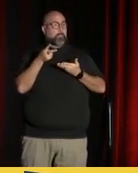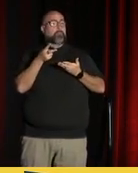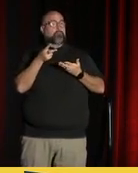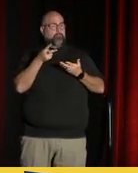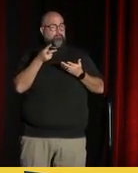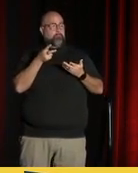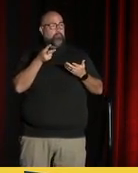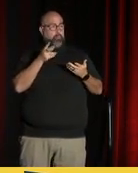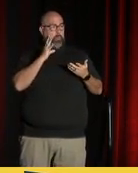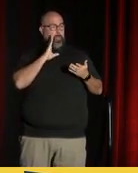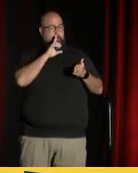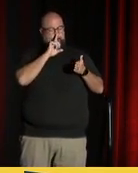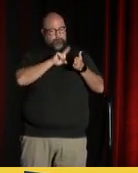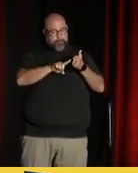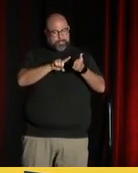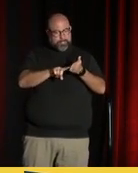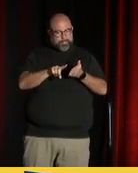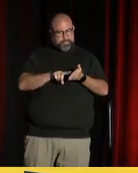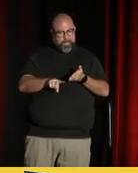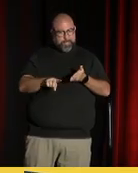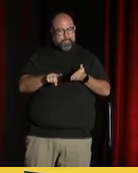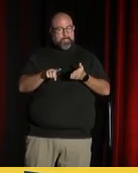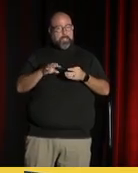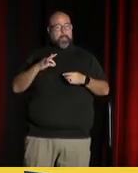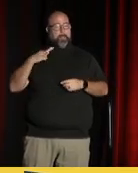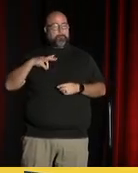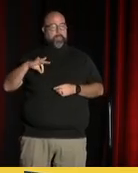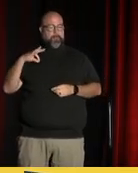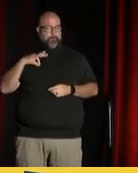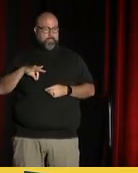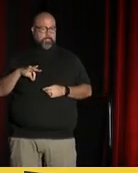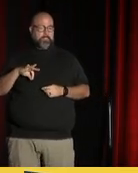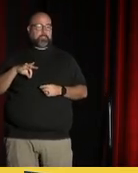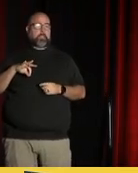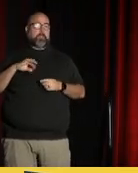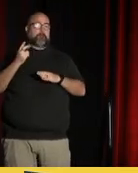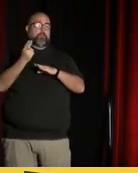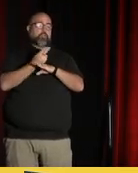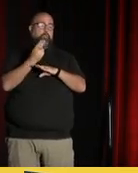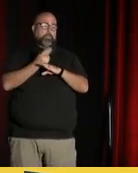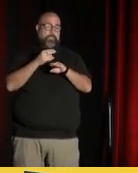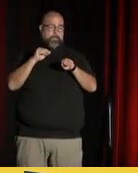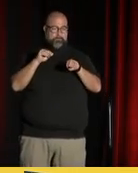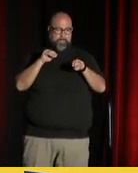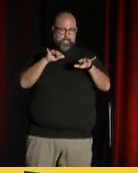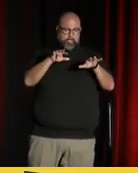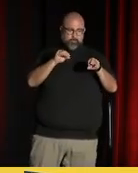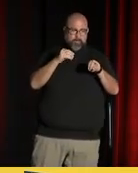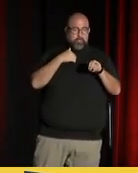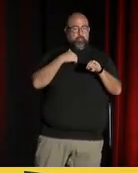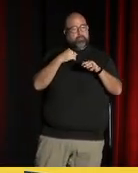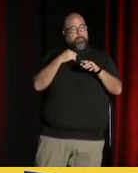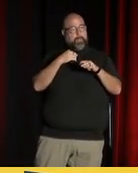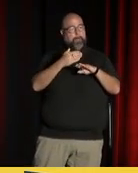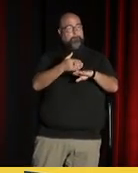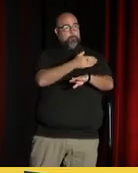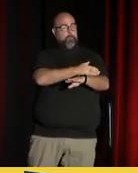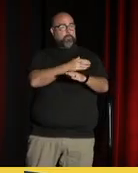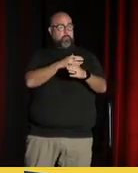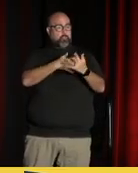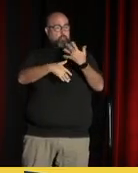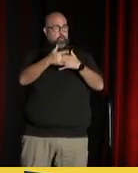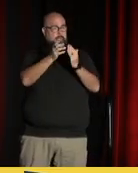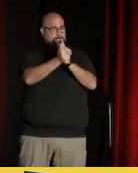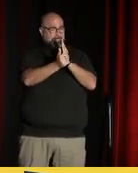we are investigating the benefits of using magic tricks to improve the social skills